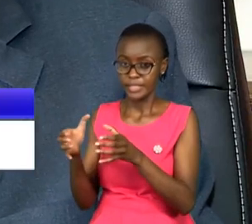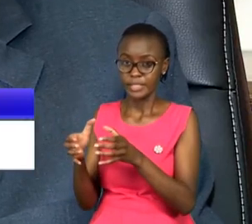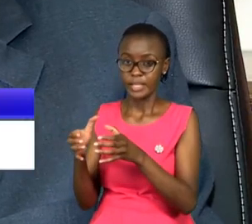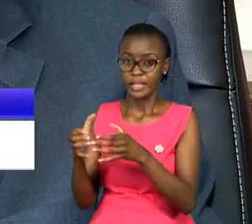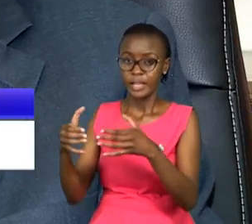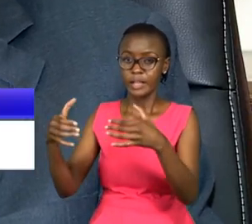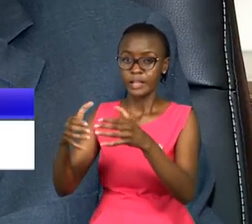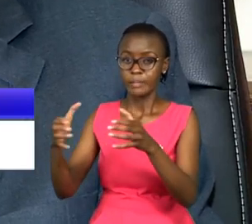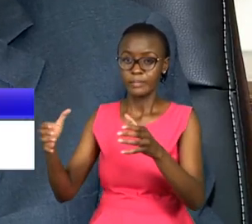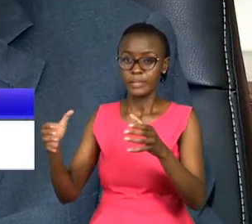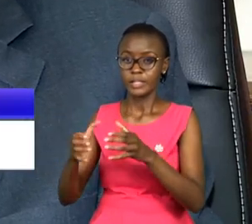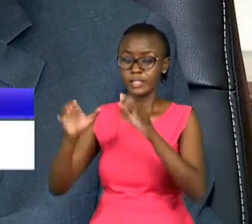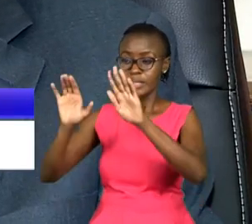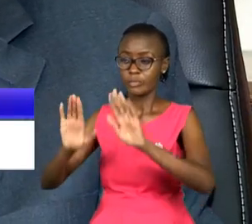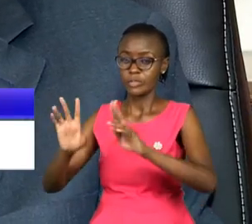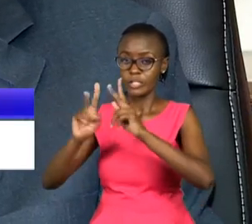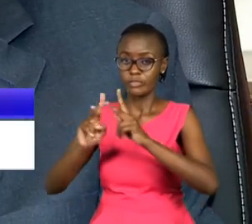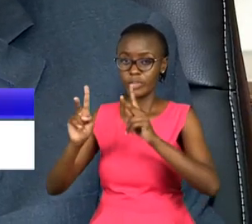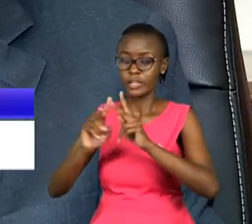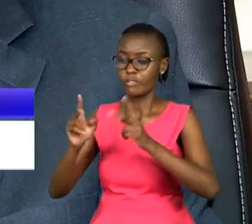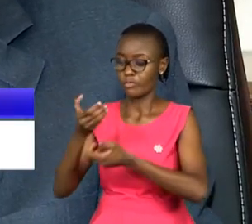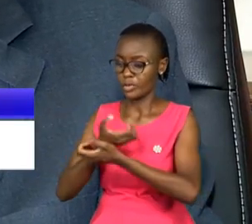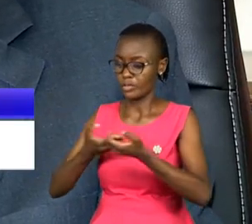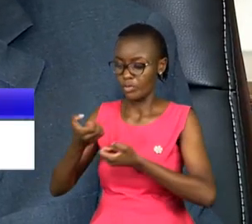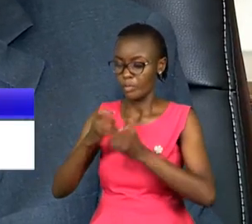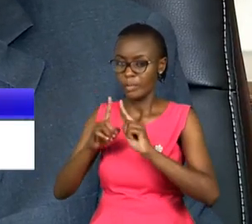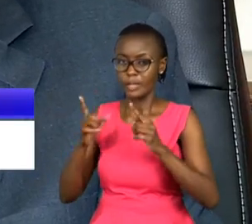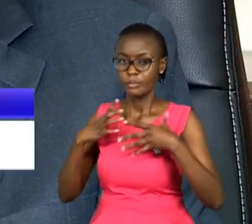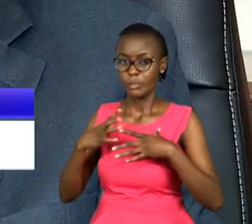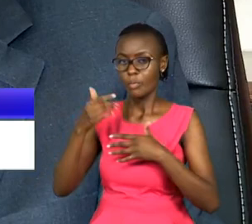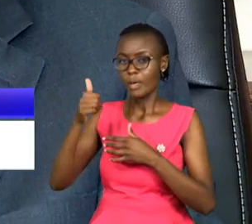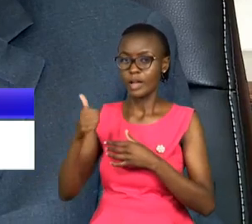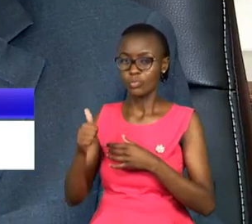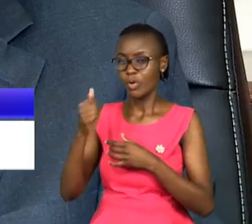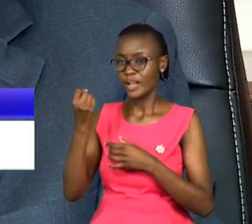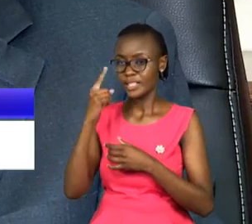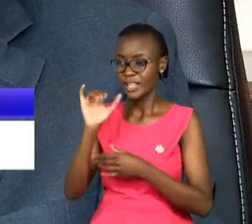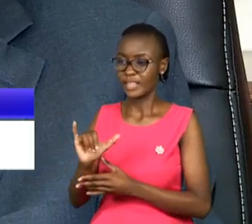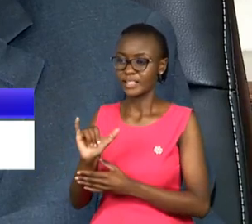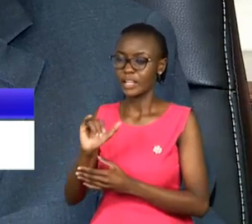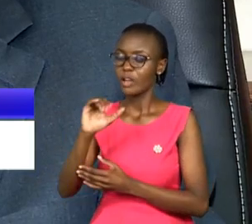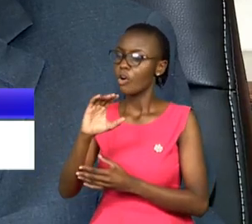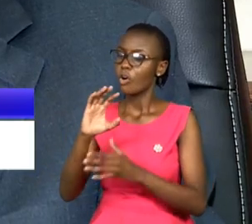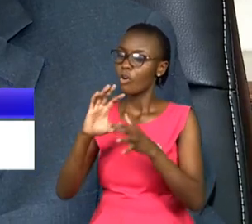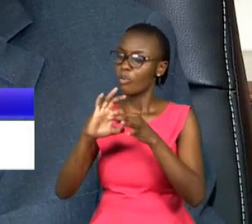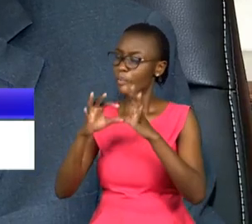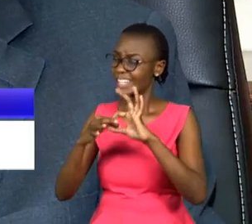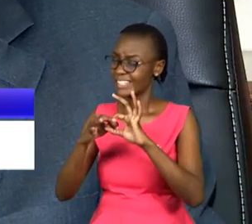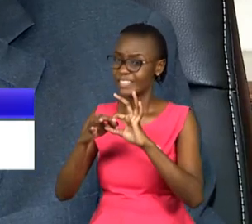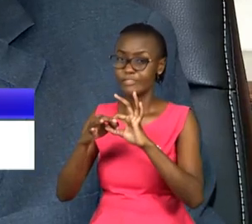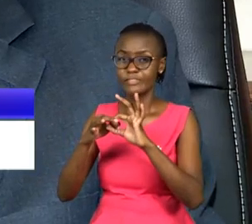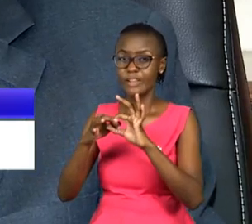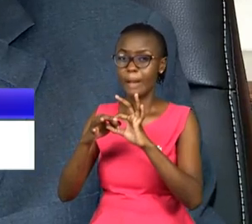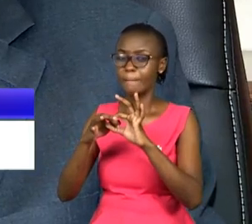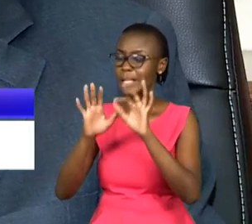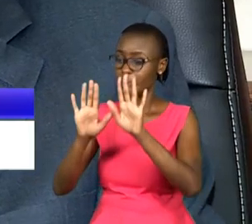aspect of our economy. But many people do not recognize it. And therefore, we need to really ensure